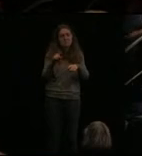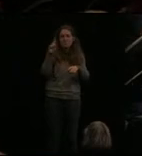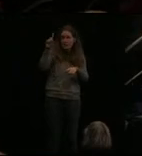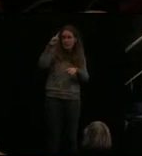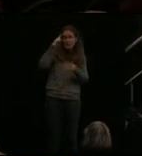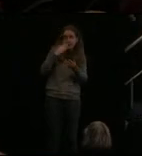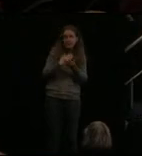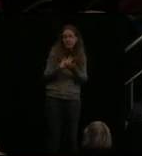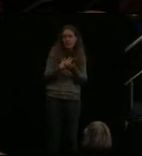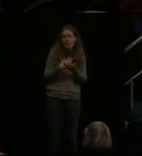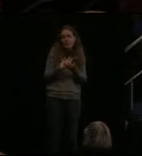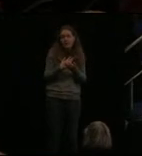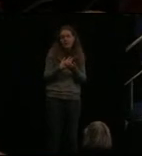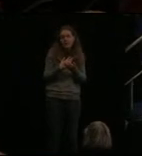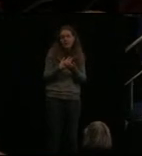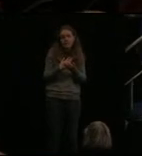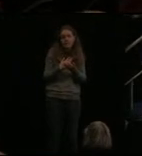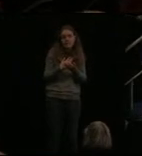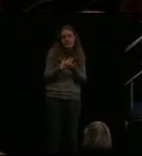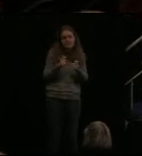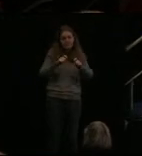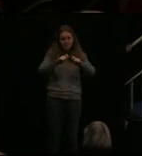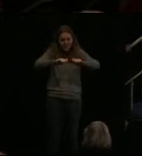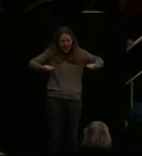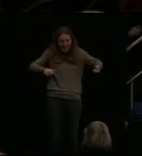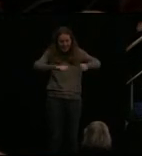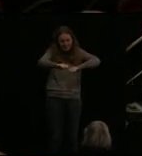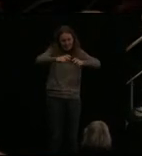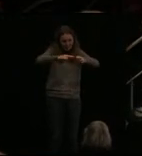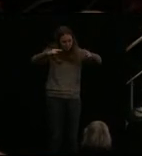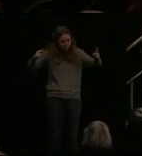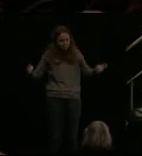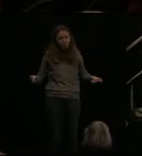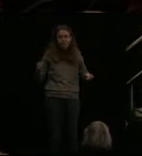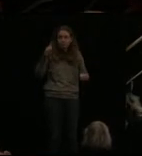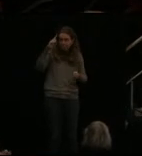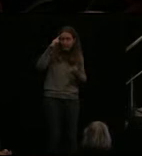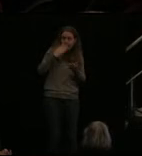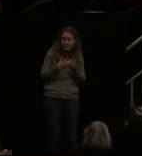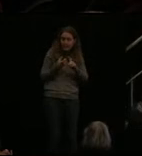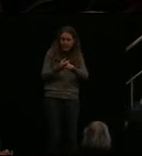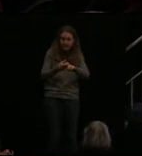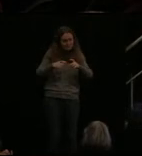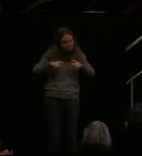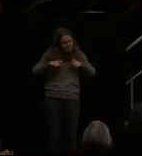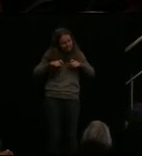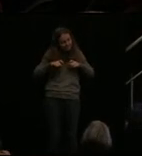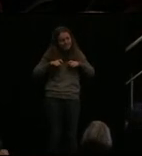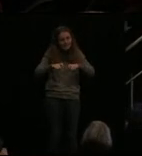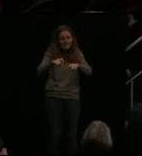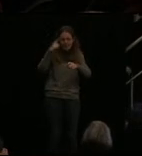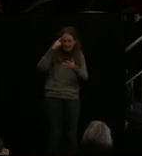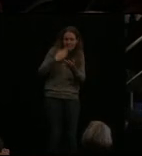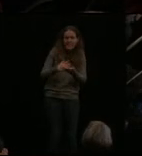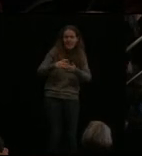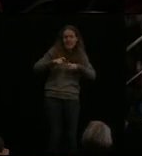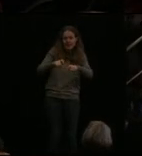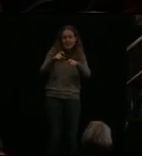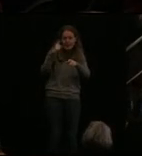faithful. The expansion, he is faithful. Let's keep fixed. Let's keep faith. Let's keep